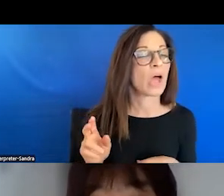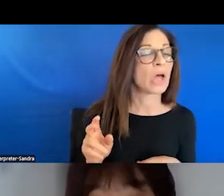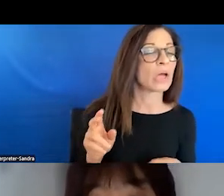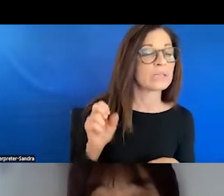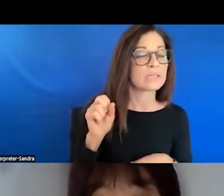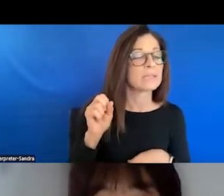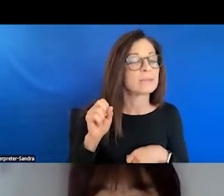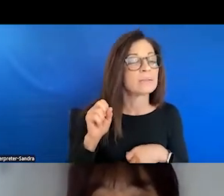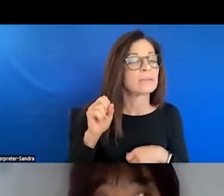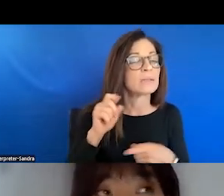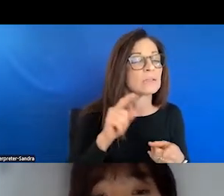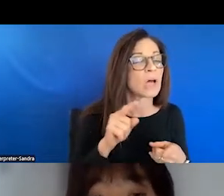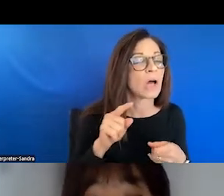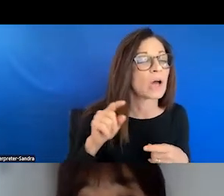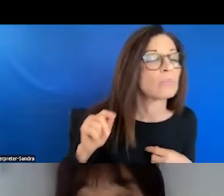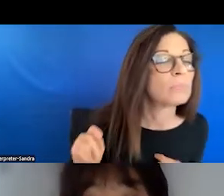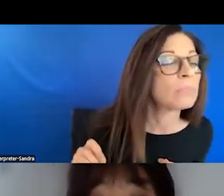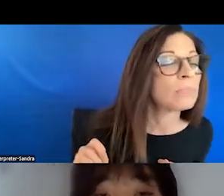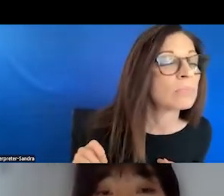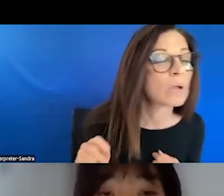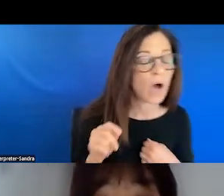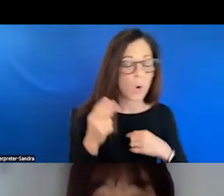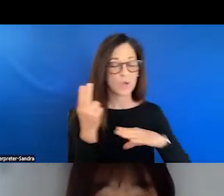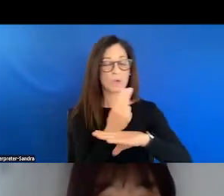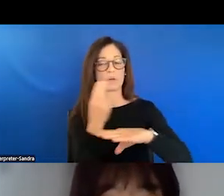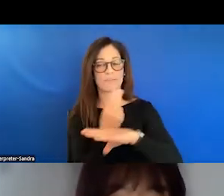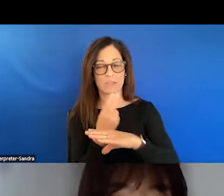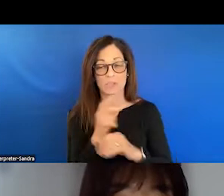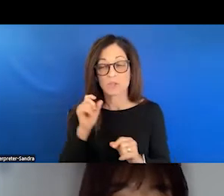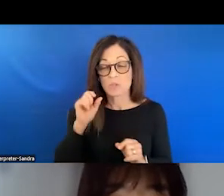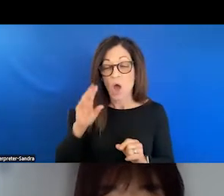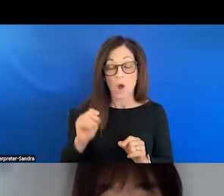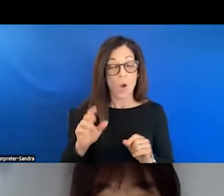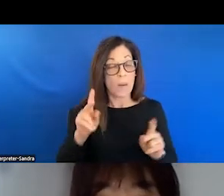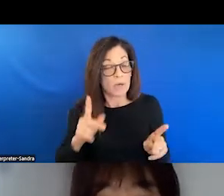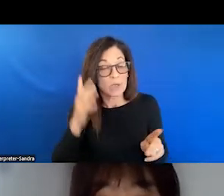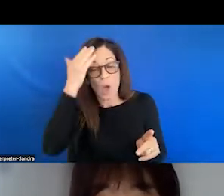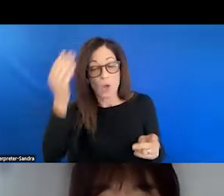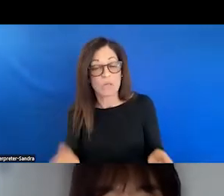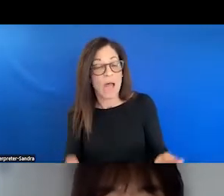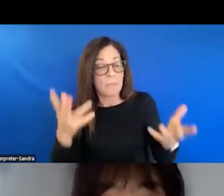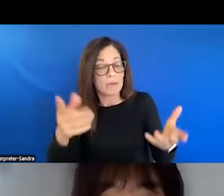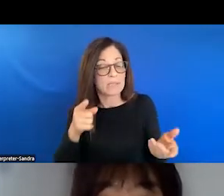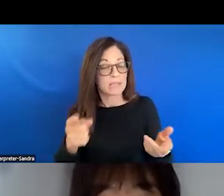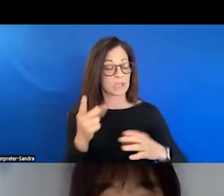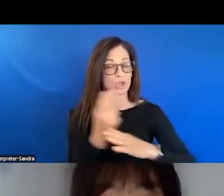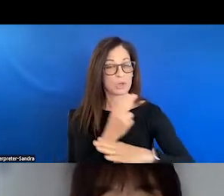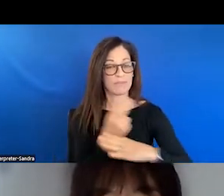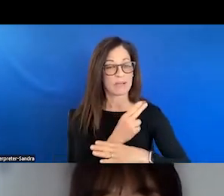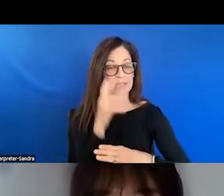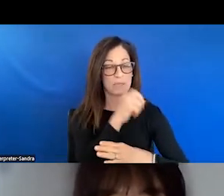for someone who's like, really advanced, who knows exactly what the utilization assumptions should be for their